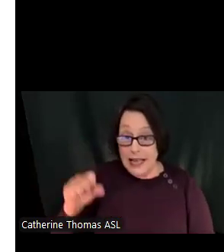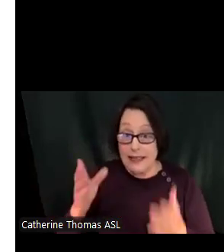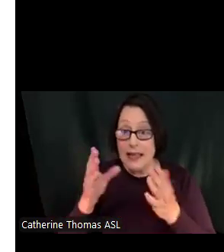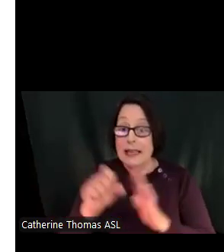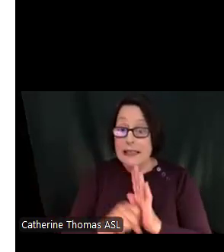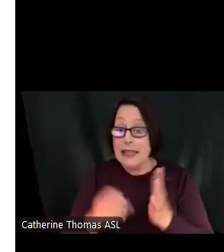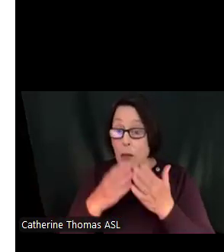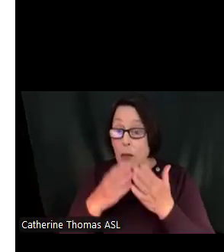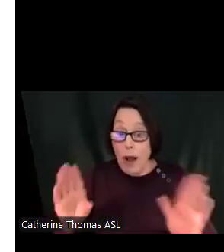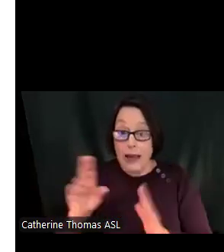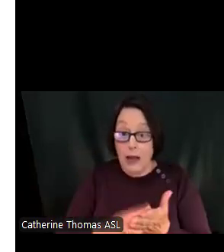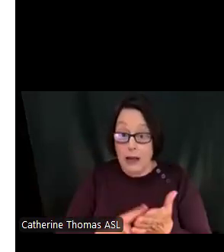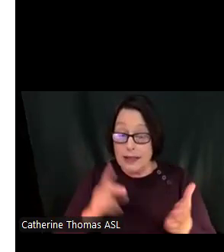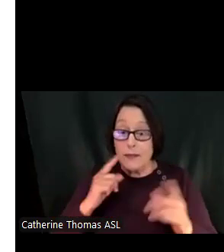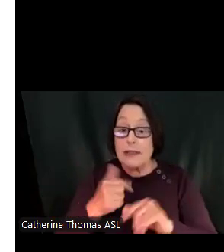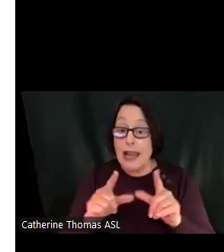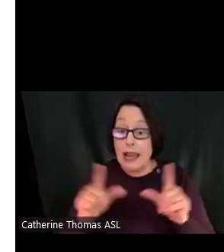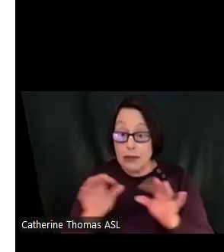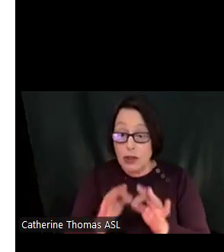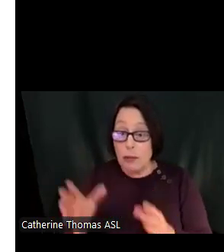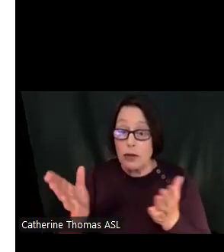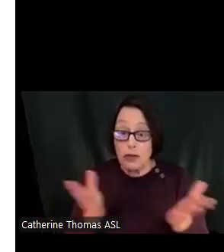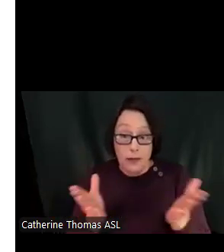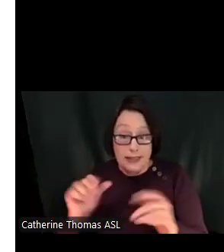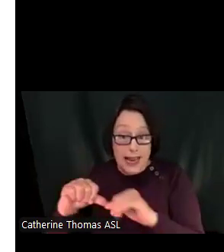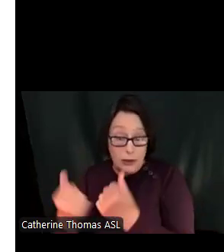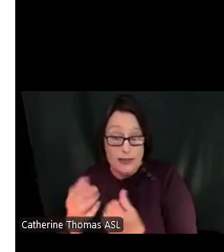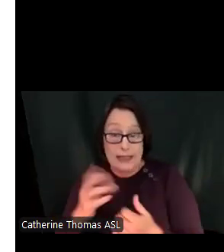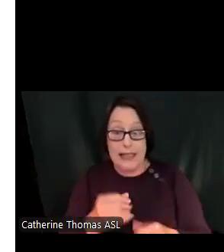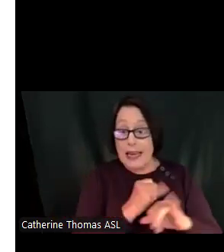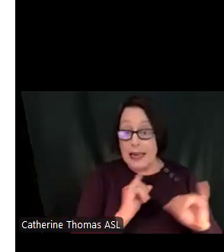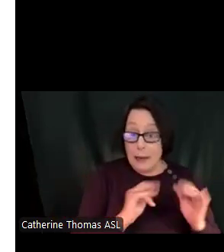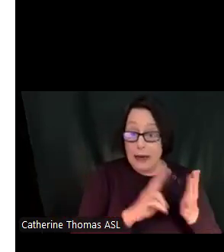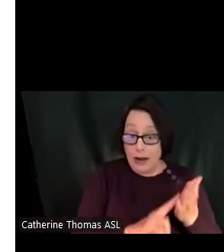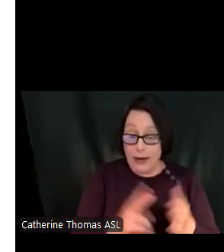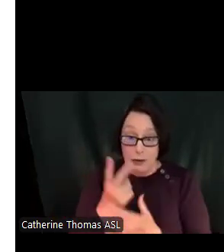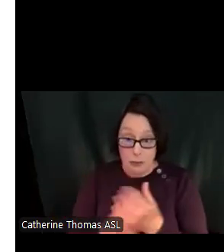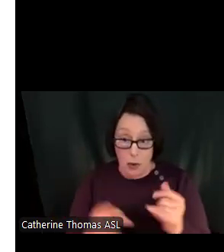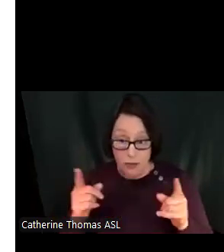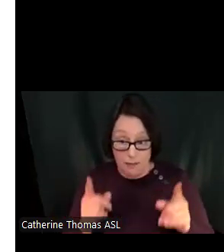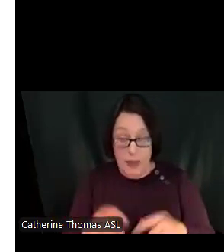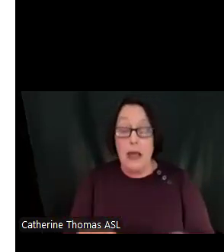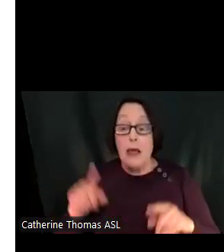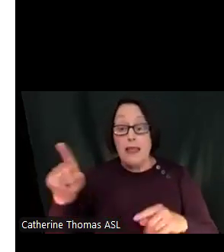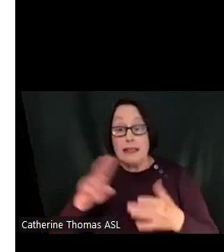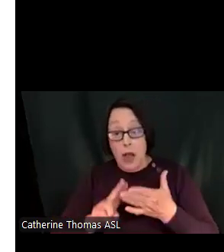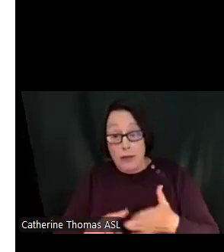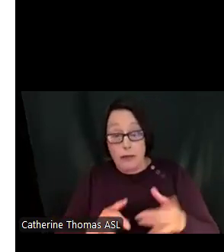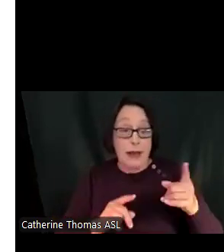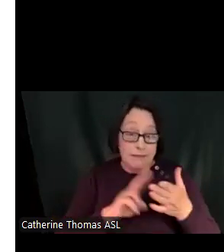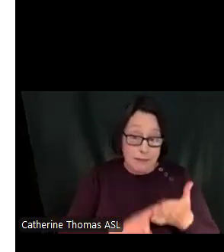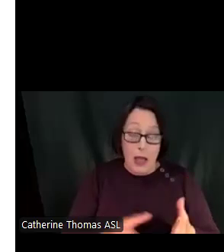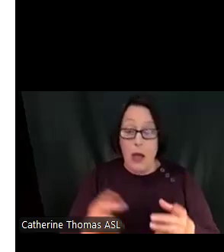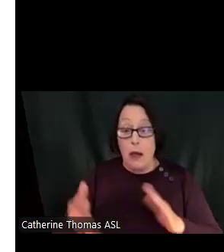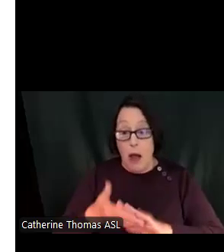contracts for sign language referral agencies and independent contractors. These contracts are managed by the